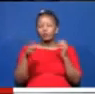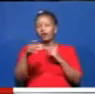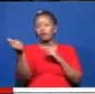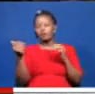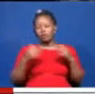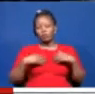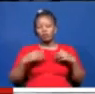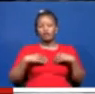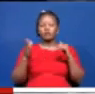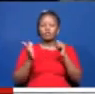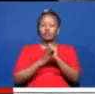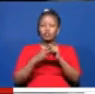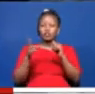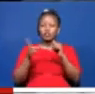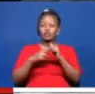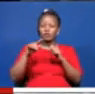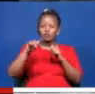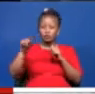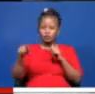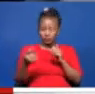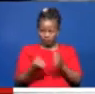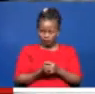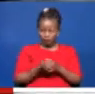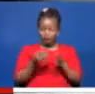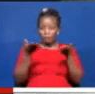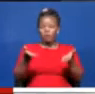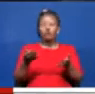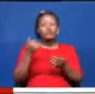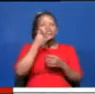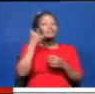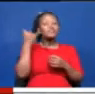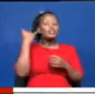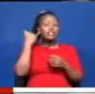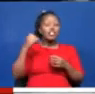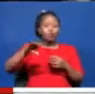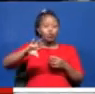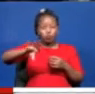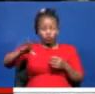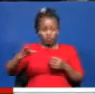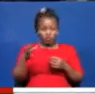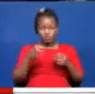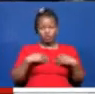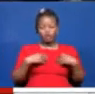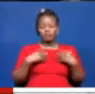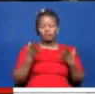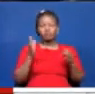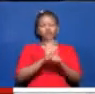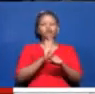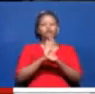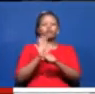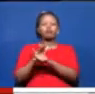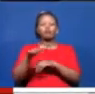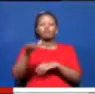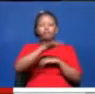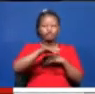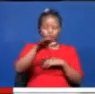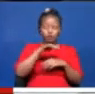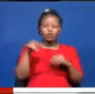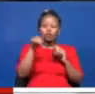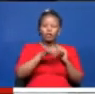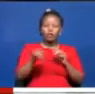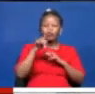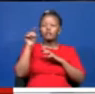97,040. While the Nakuru County has 55 electoral wards, and we shall be traversing